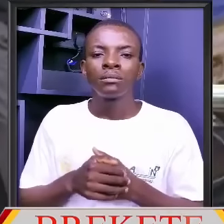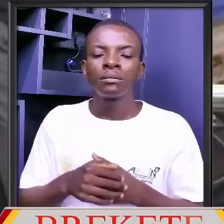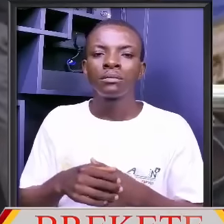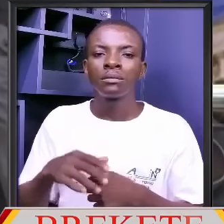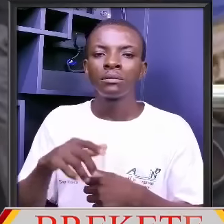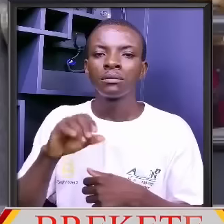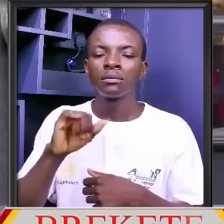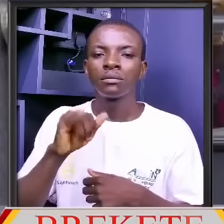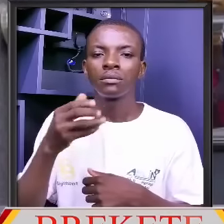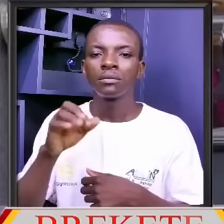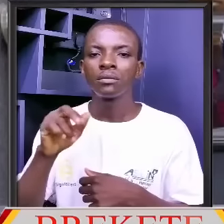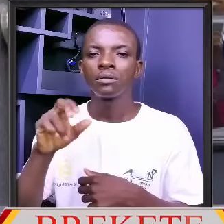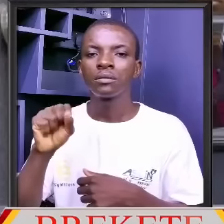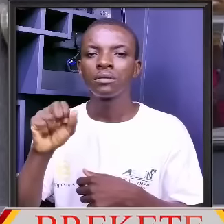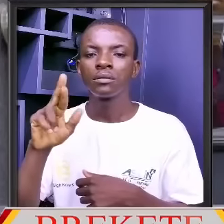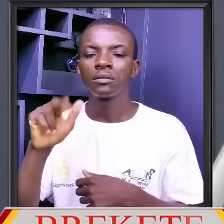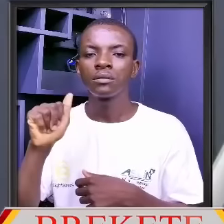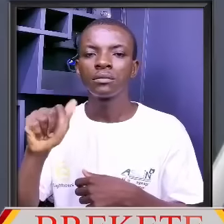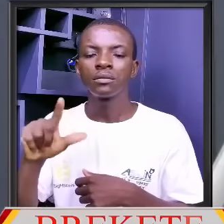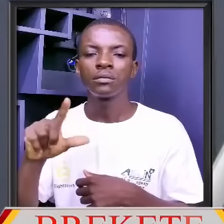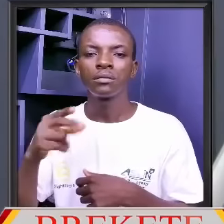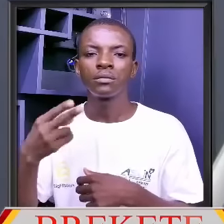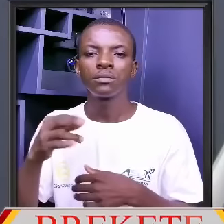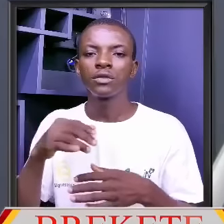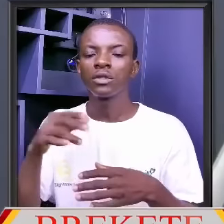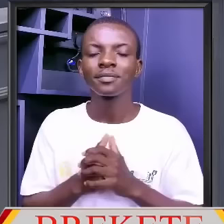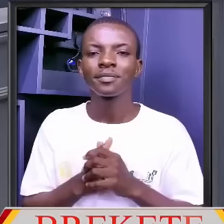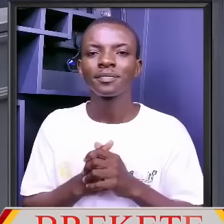Ijoma Sarah, he said this lady is strong.